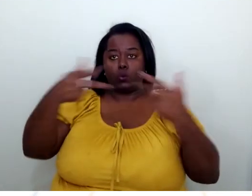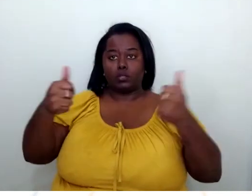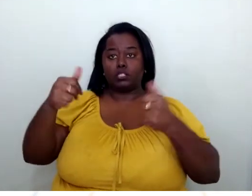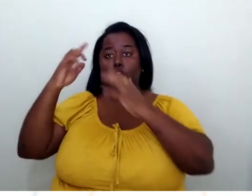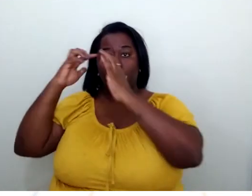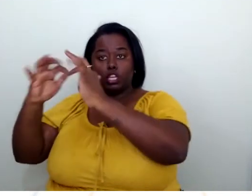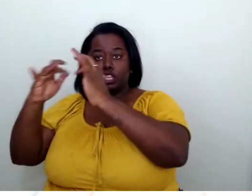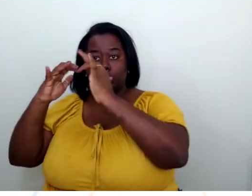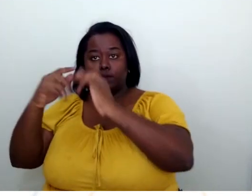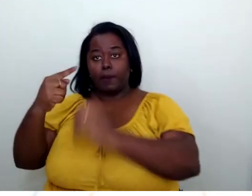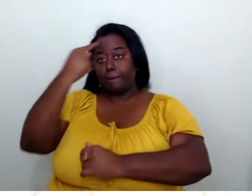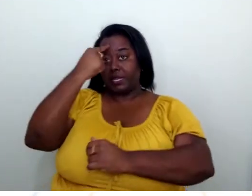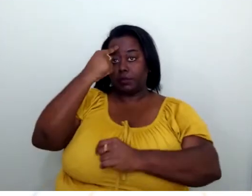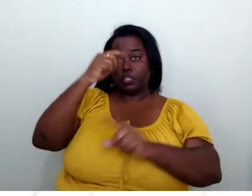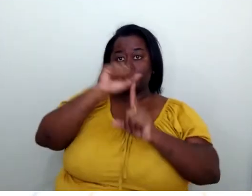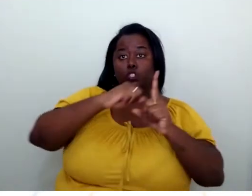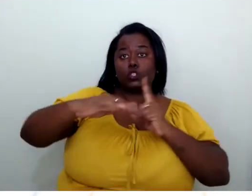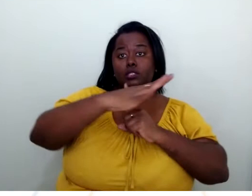decisions about our learning process.